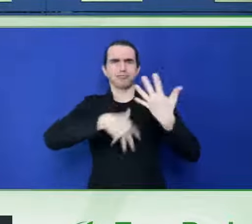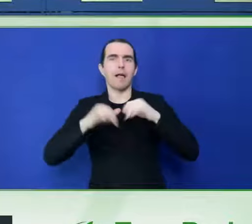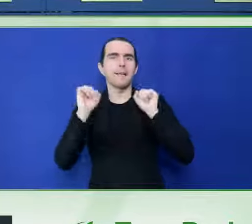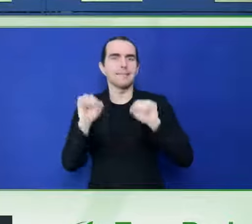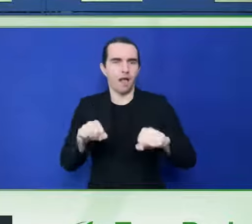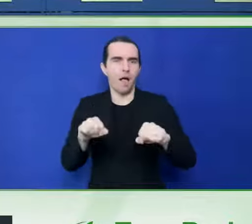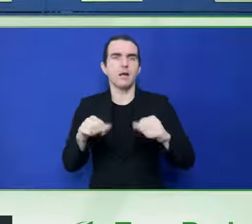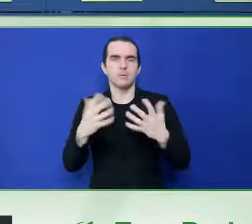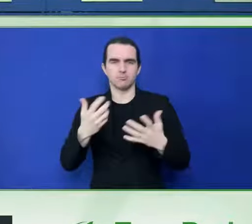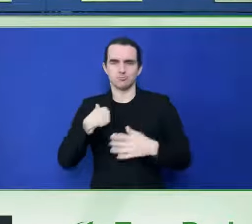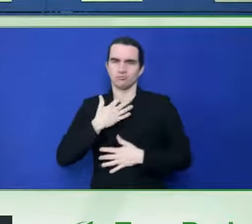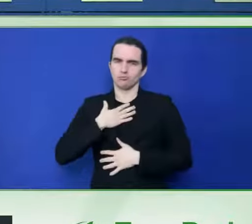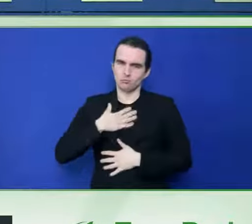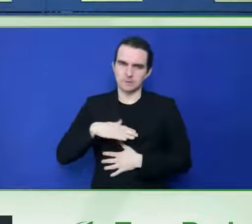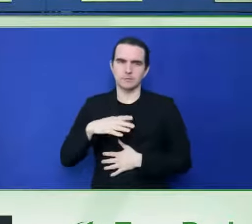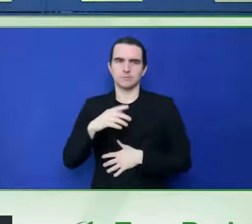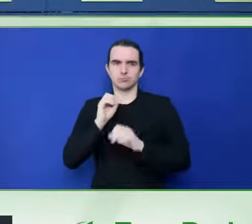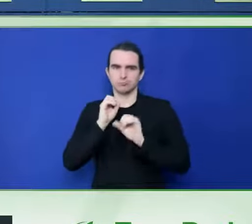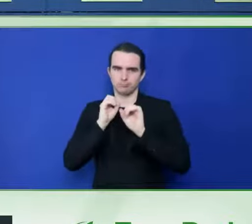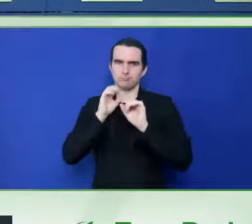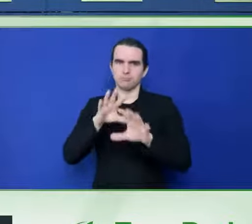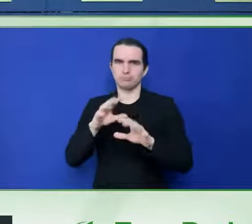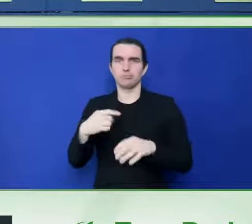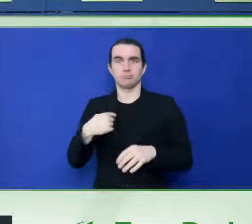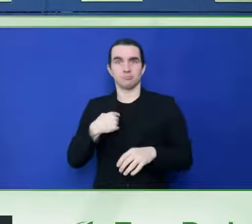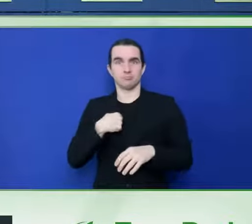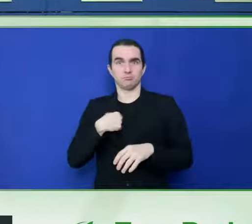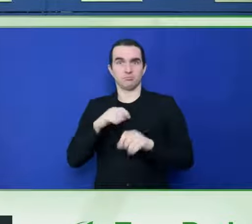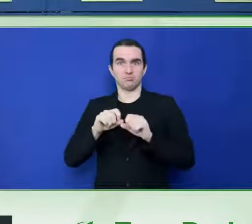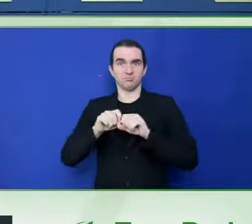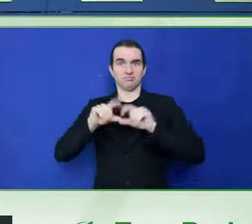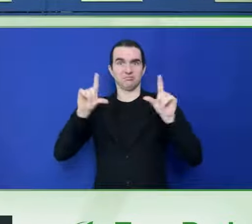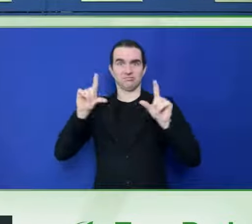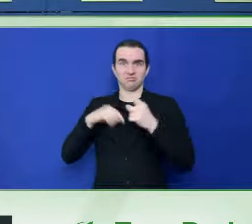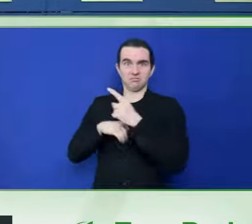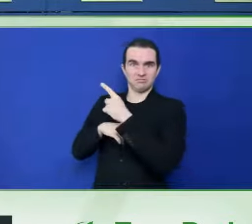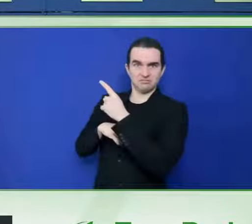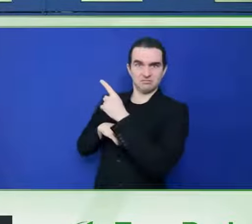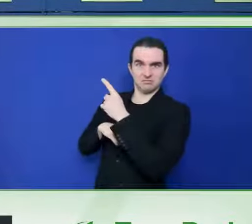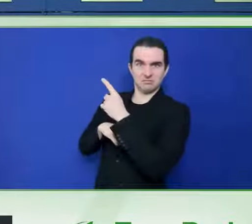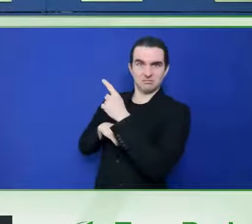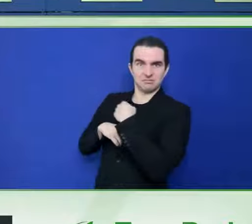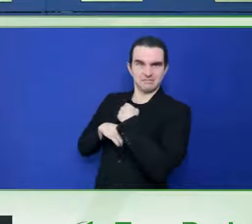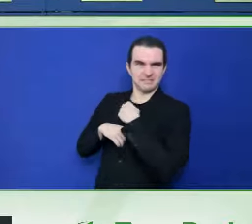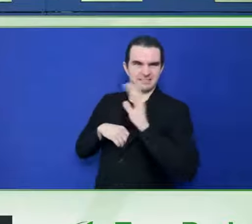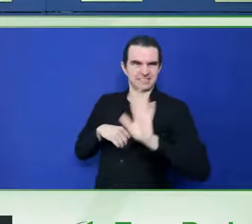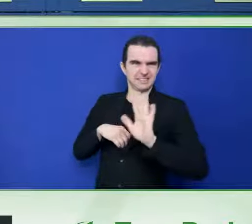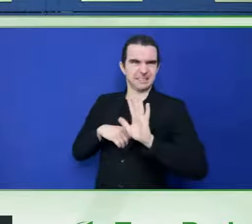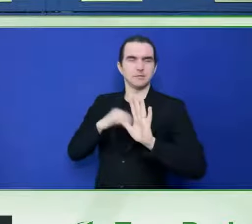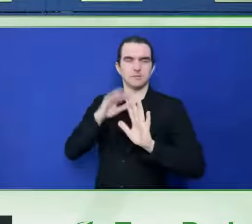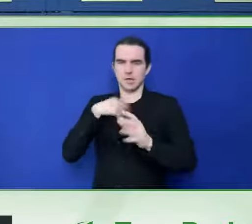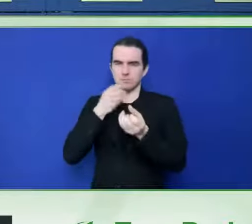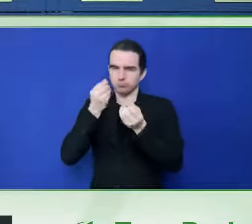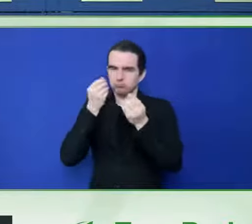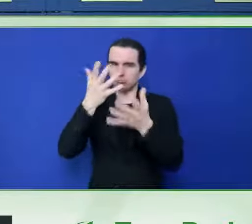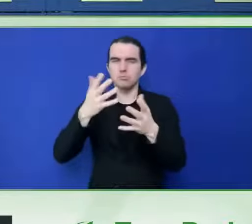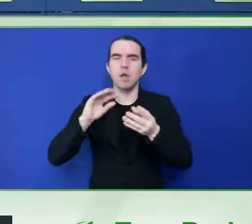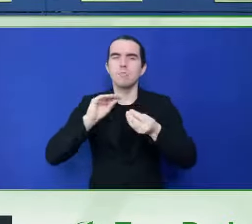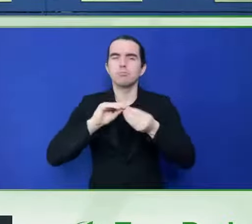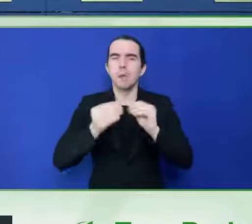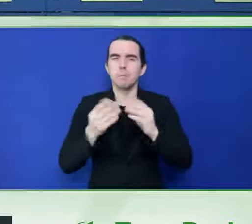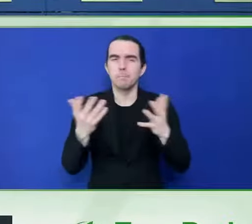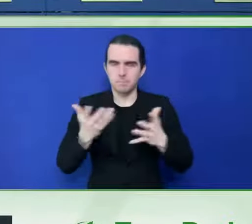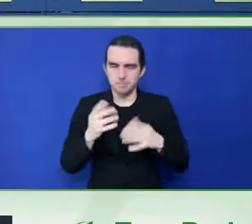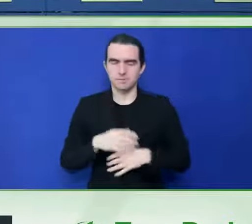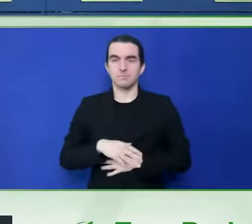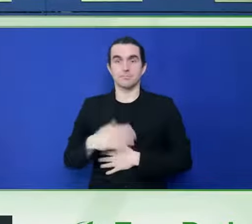restaurant, and which doesn't happen often. So we made 5 phone calls to make sure that it was